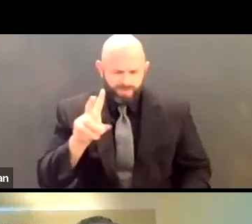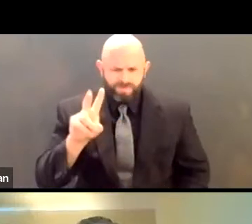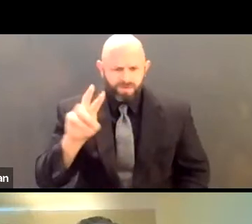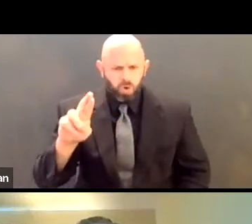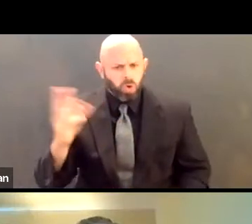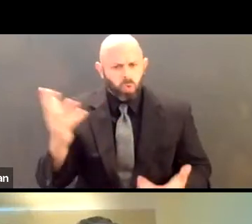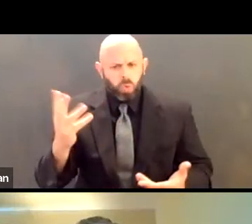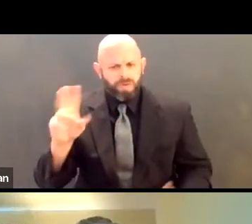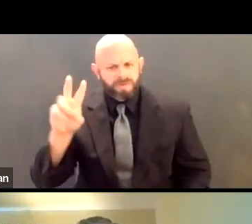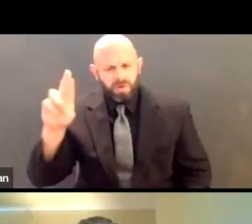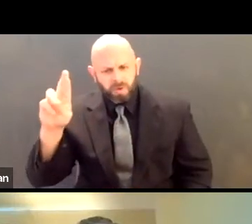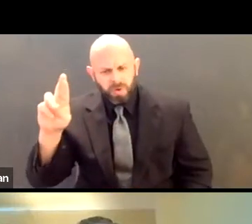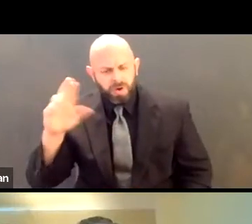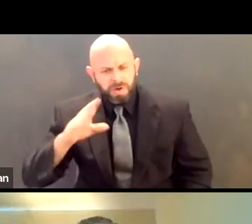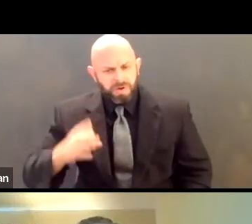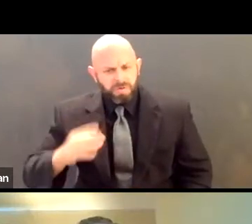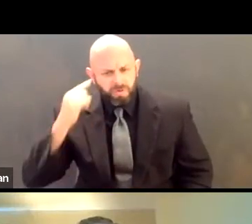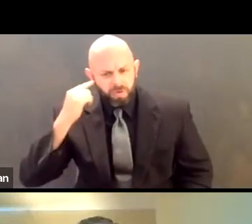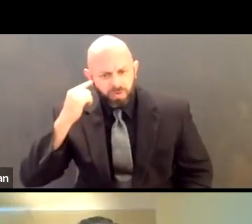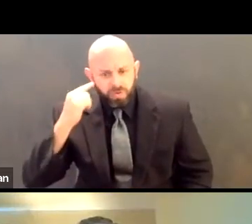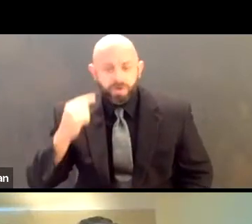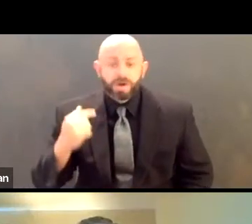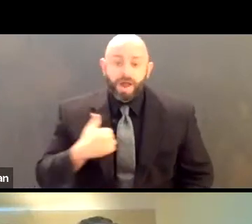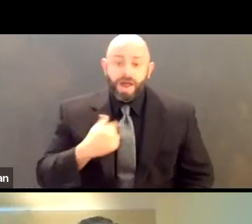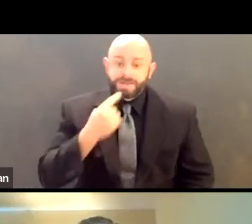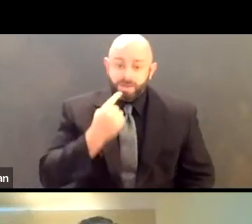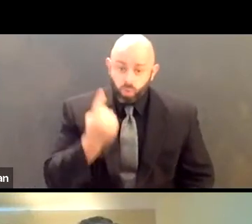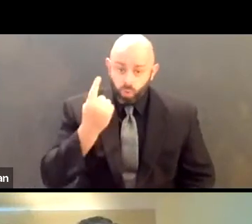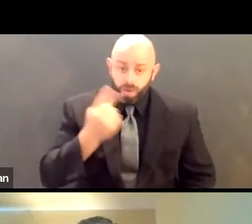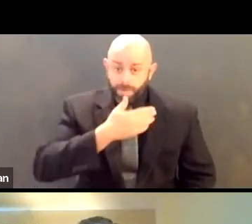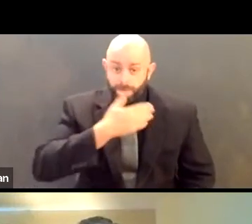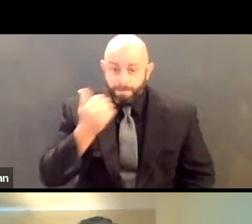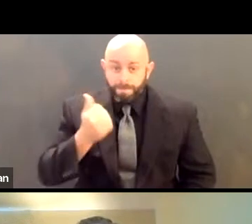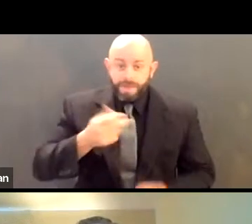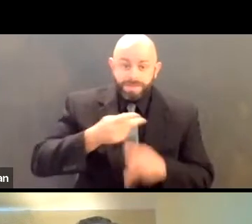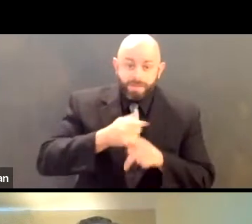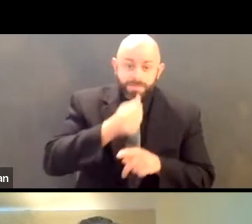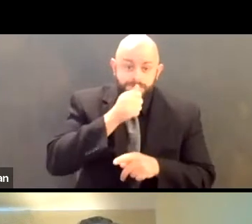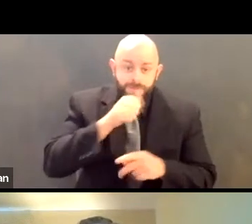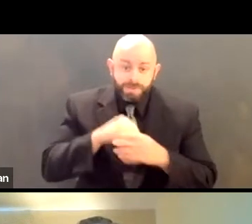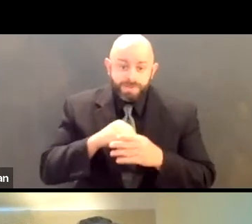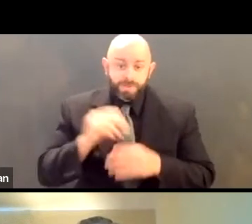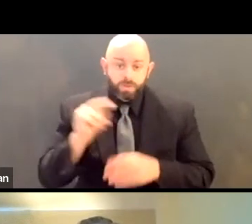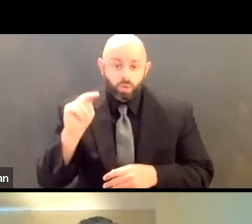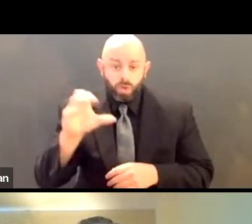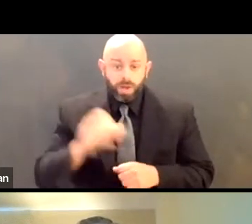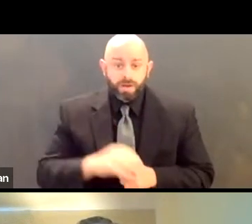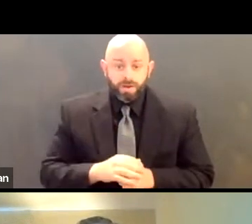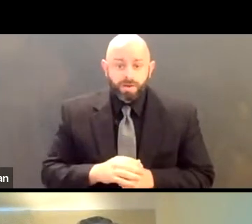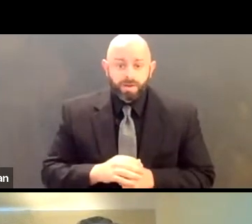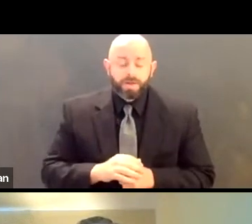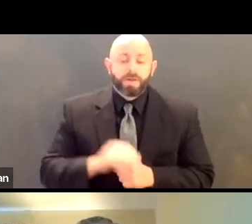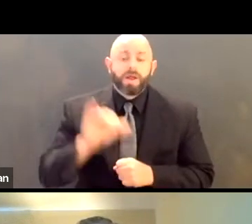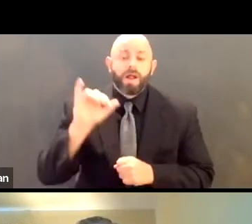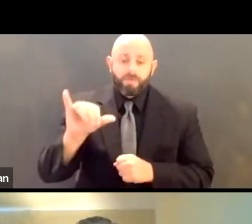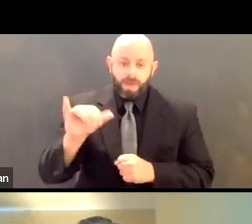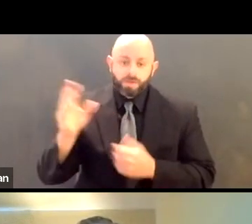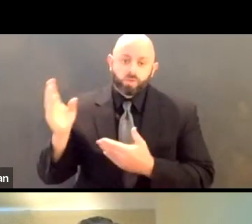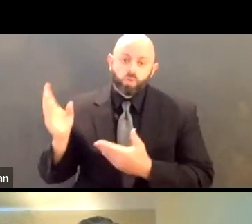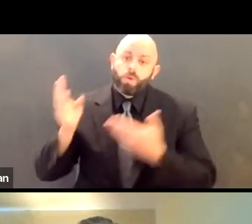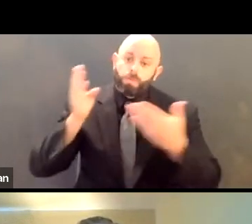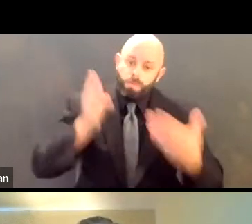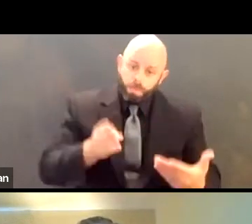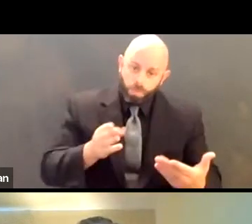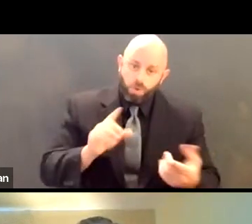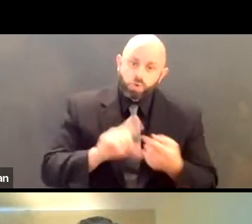it. So, you know, I say it's one of the best kept secrets here in North Carolina, but that's what brought me to, you know, I was